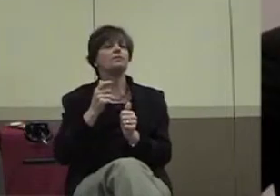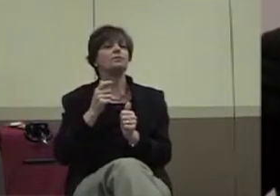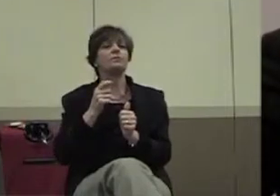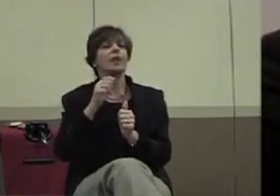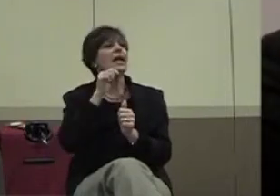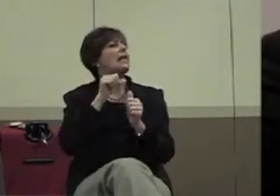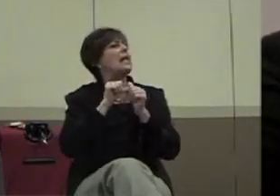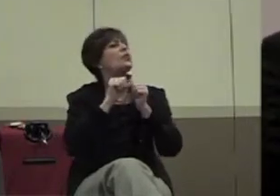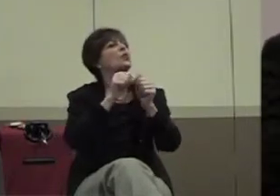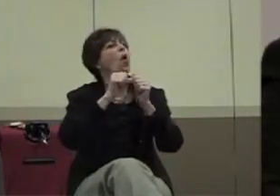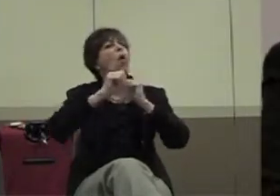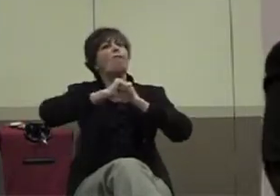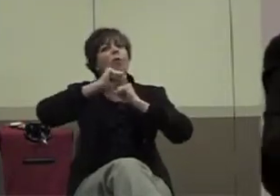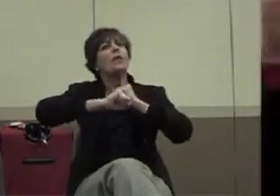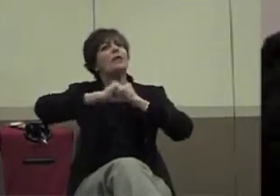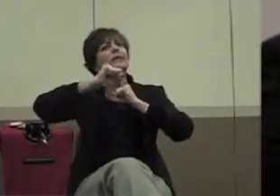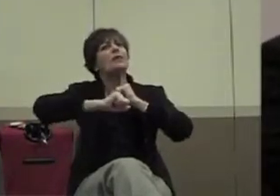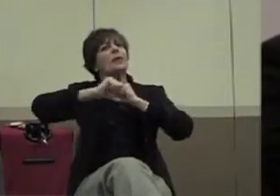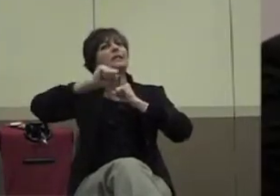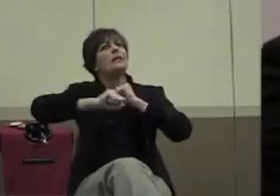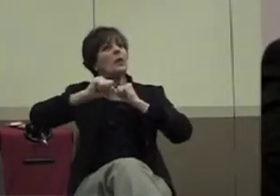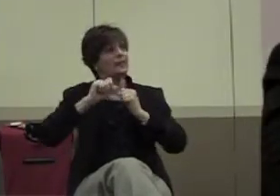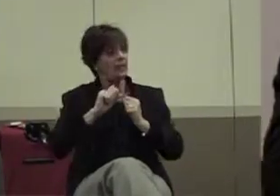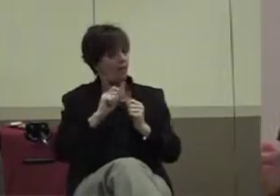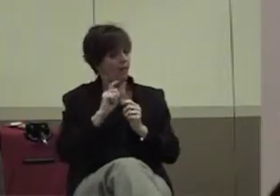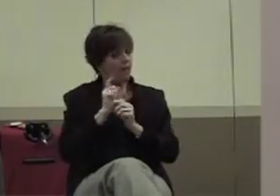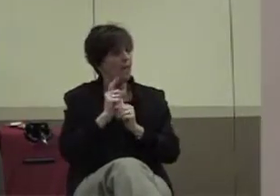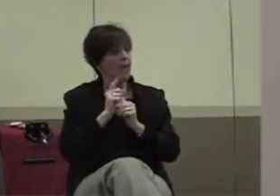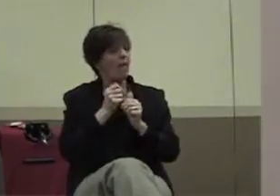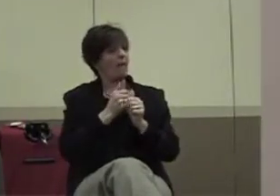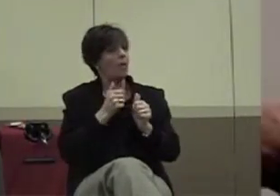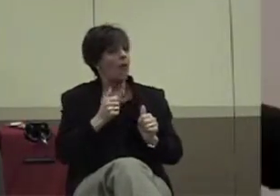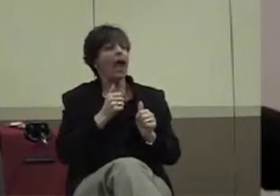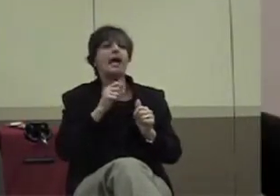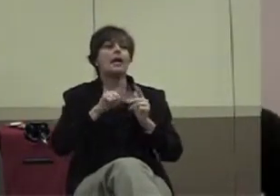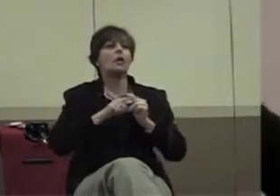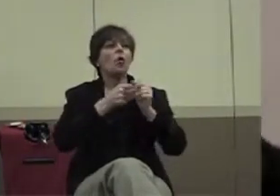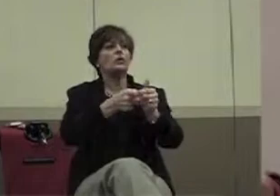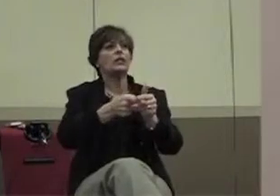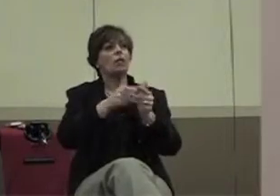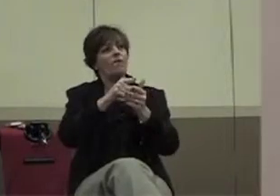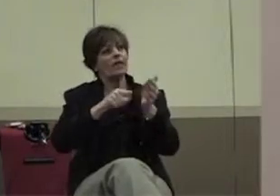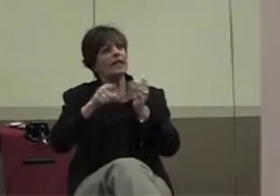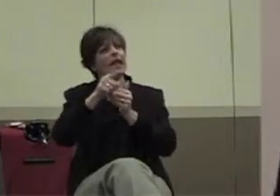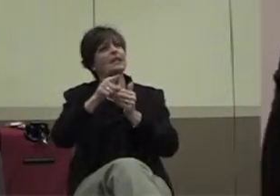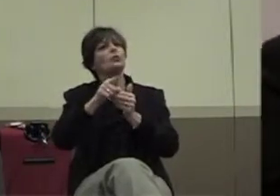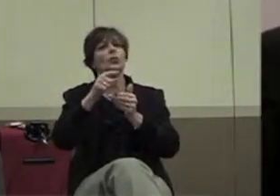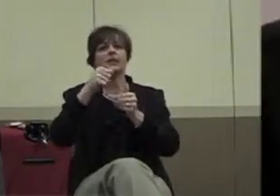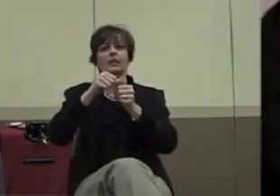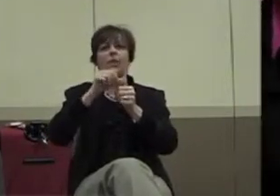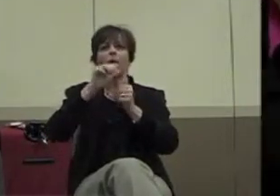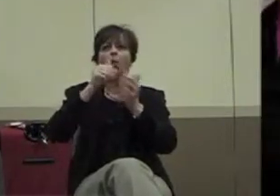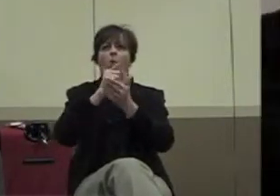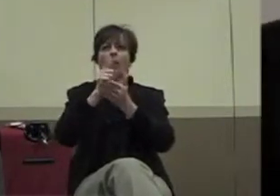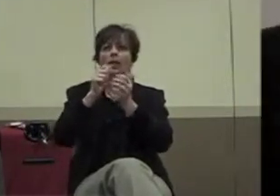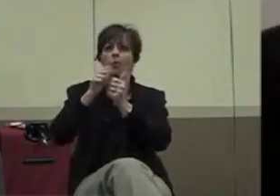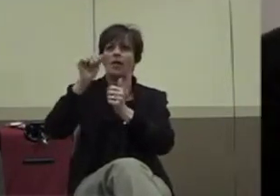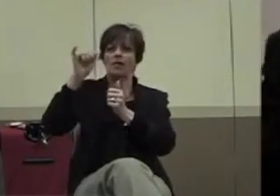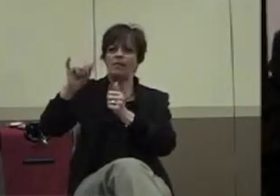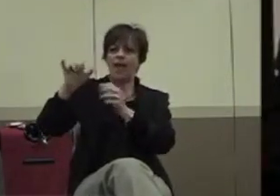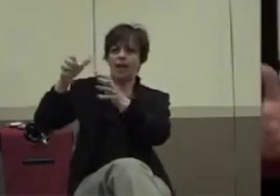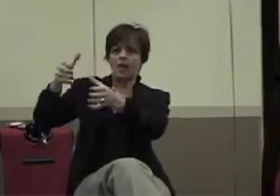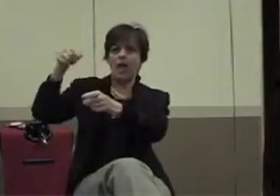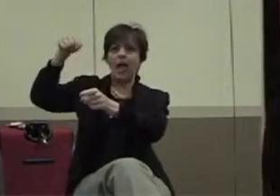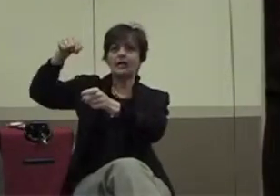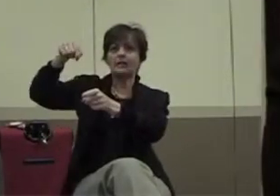and weeks. The minute they get behind, it goes into effect the next week that they spend a whole week with the class, whose class.